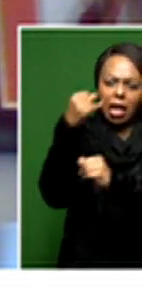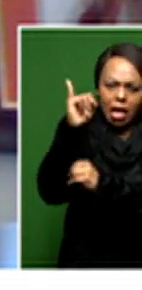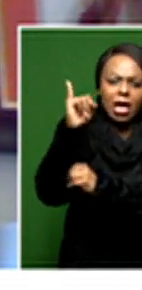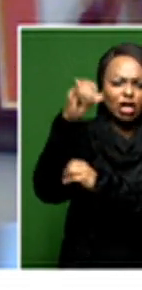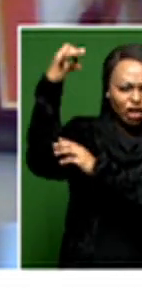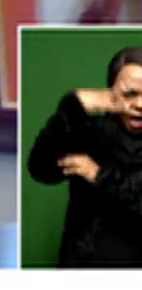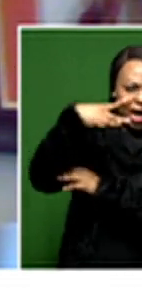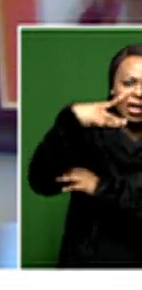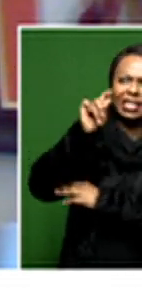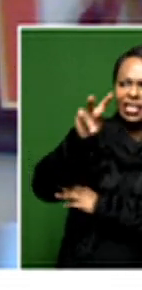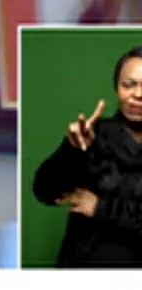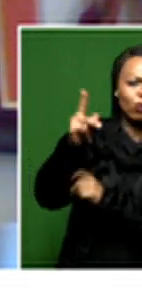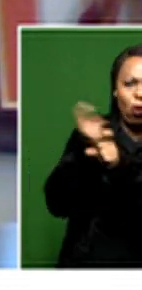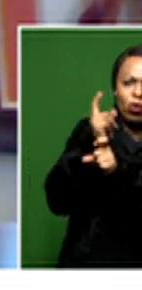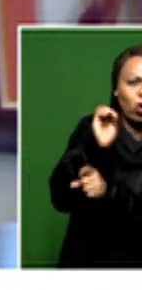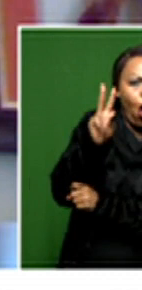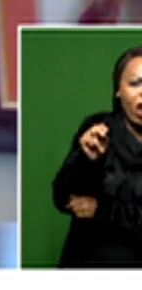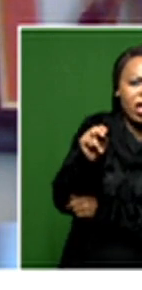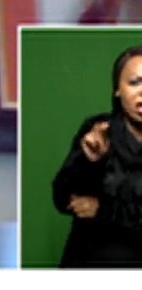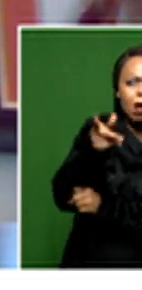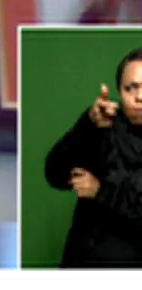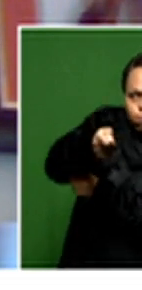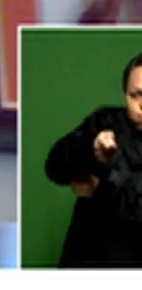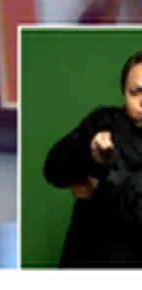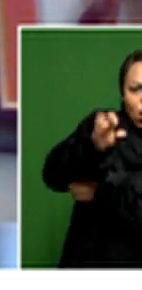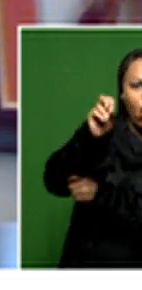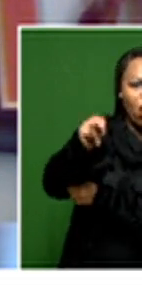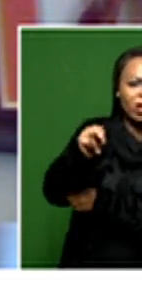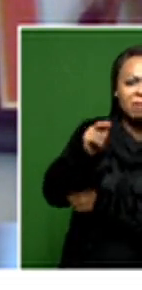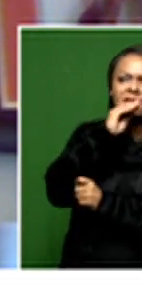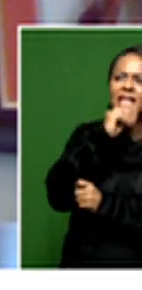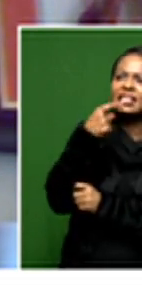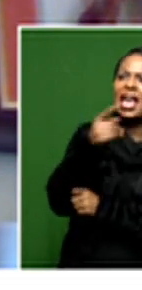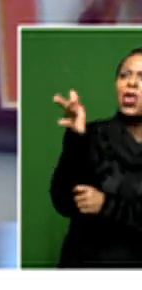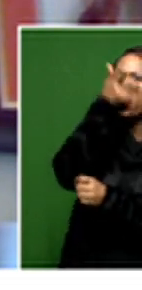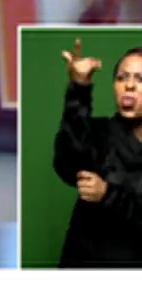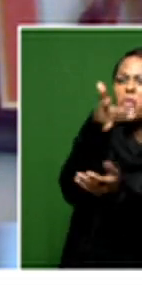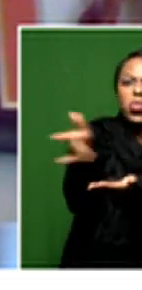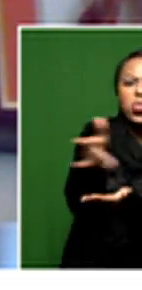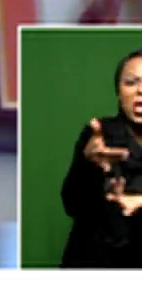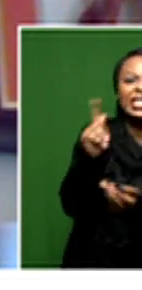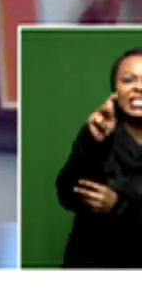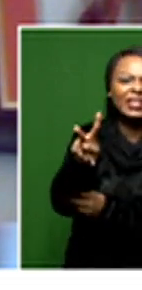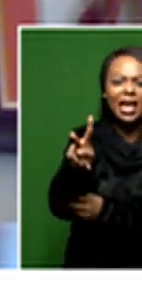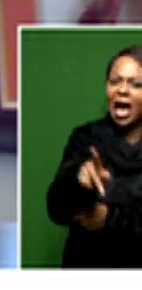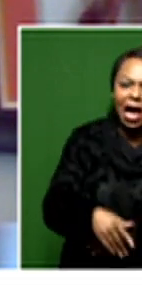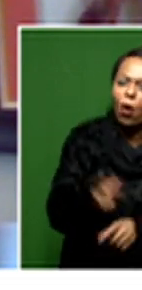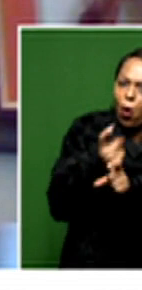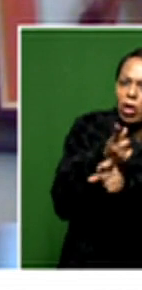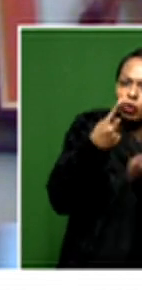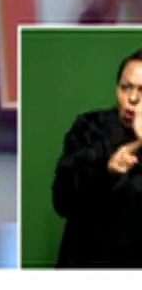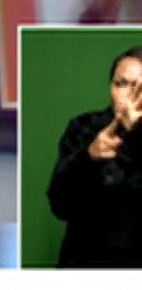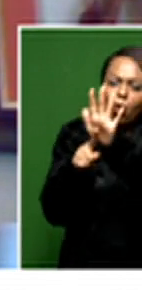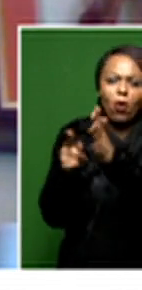There's never been one moment since people where we said, okay, there is no show to watch. There's nothing on TV. We've been there, keeping families